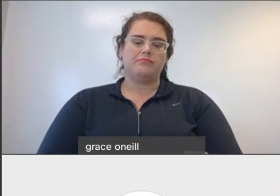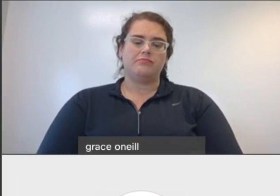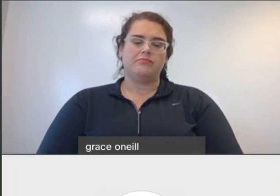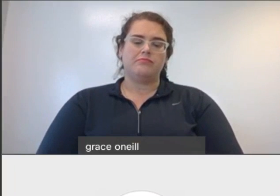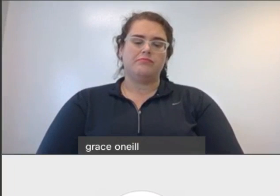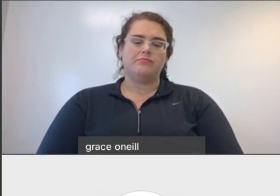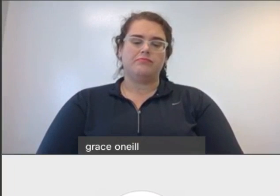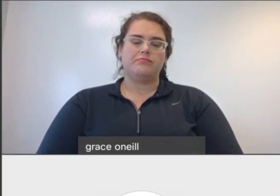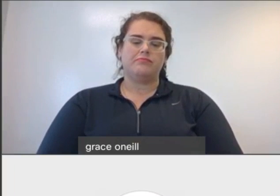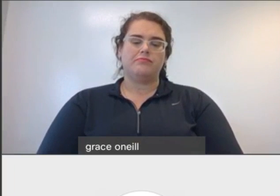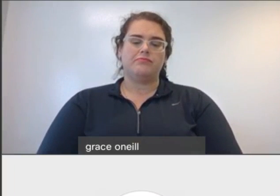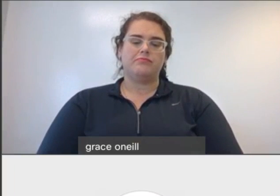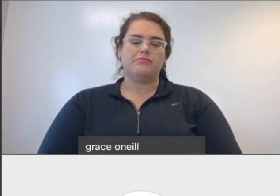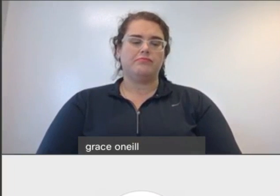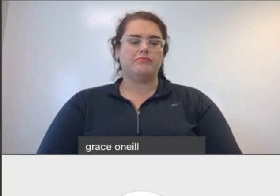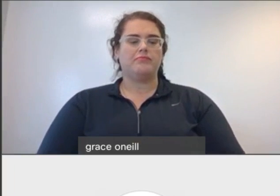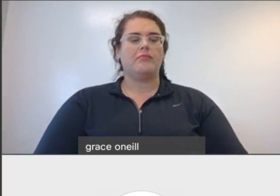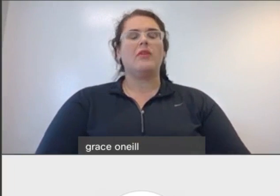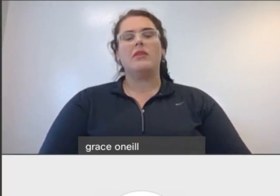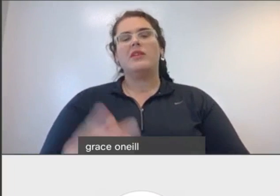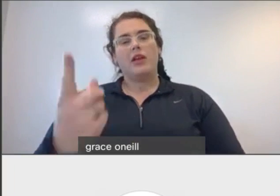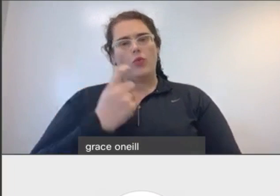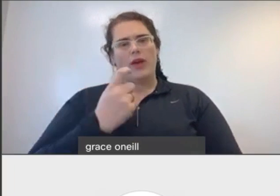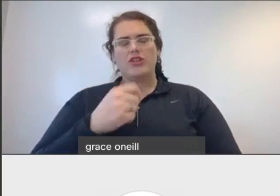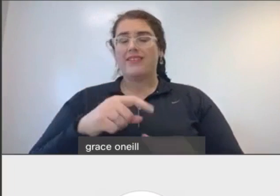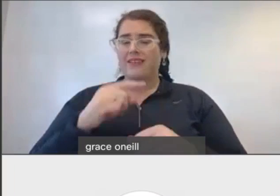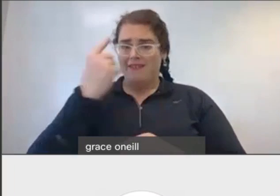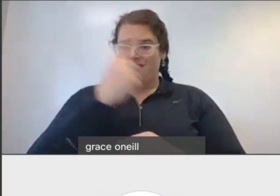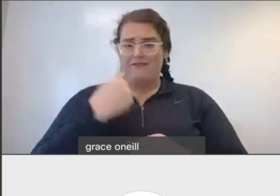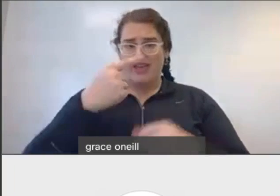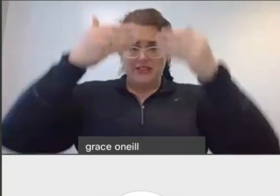So face shields and protective eyewear, people should